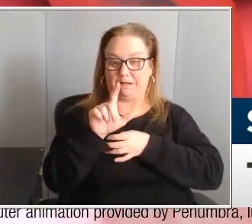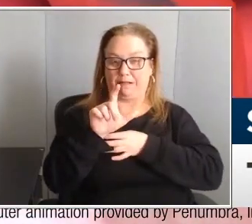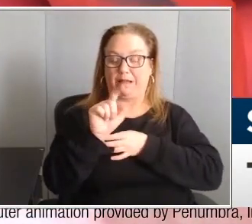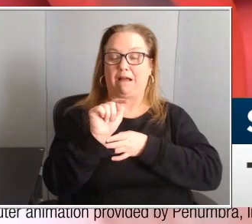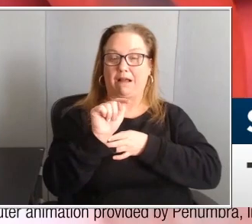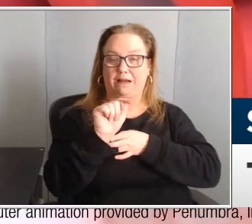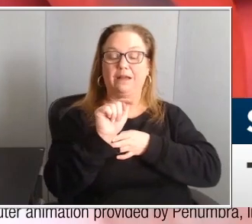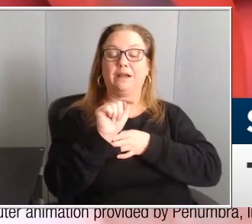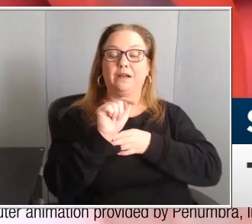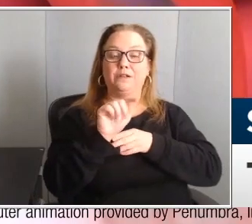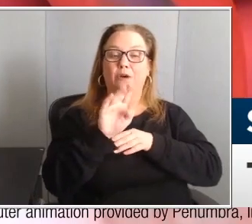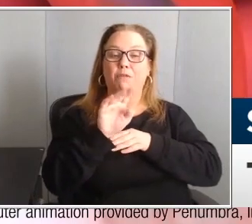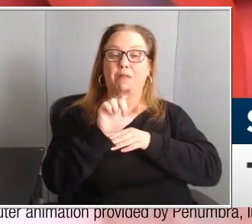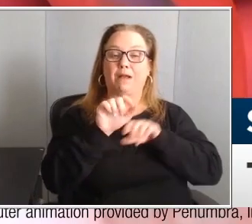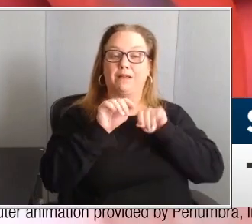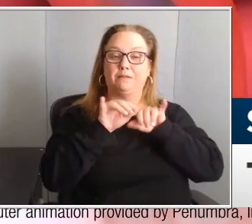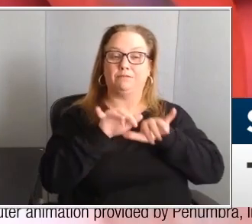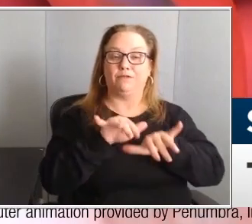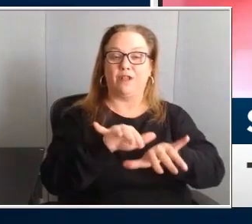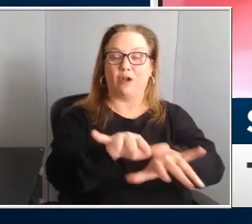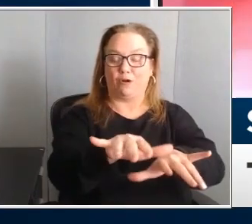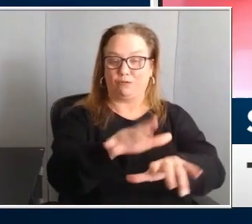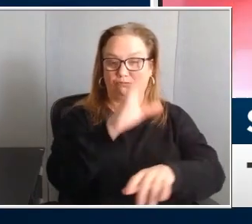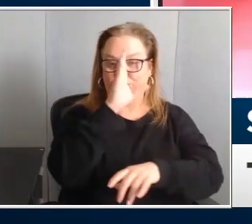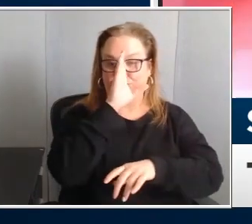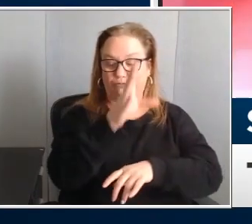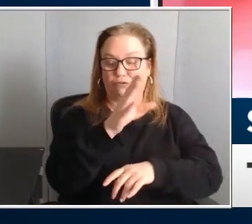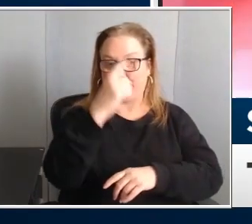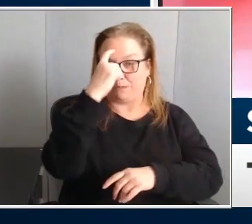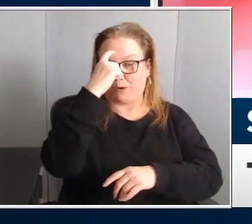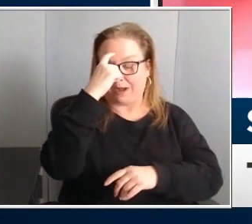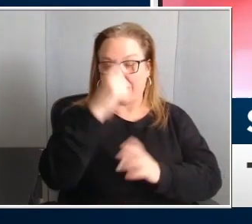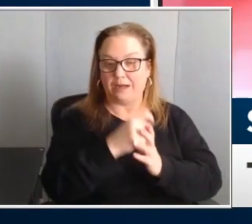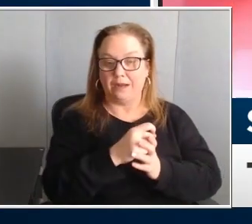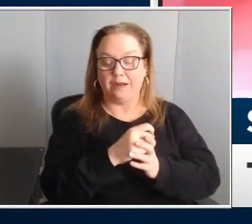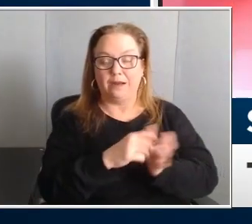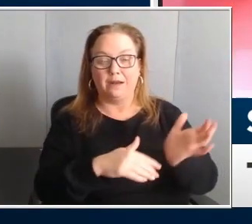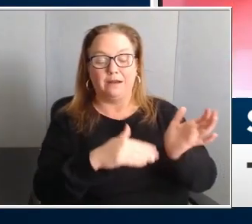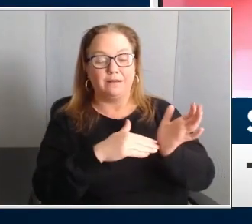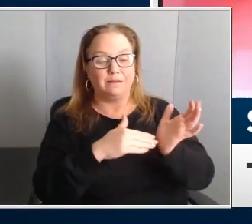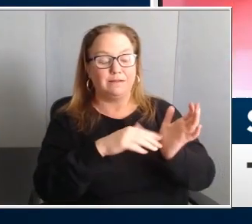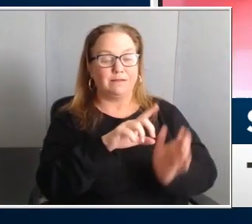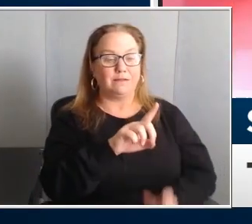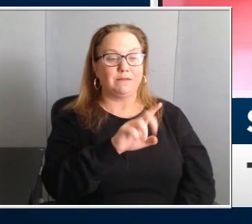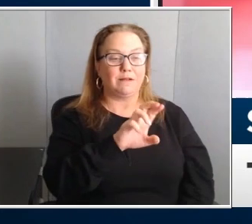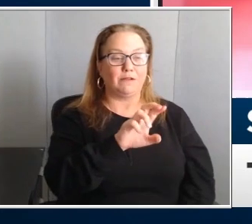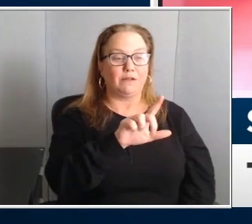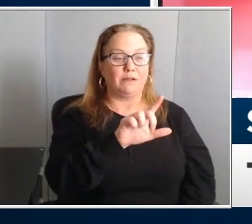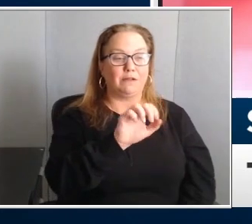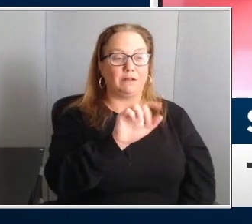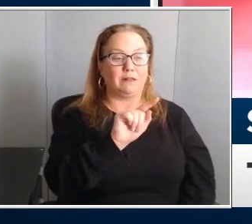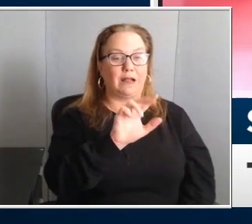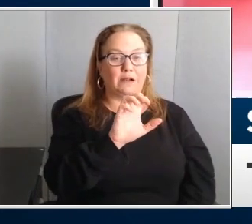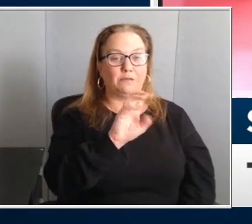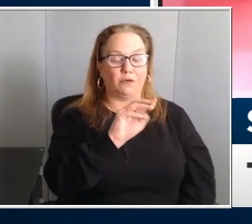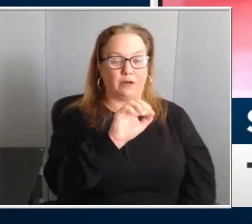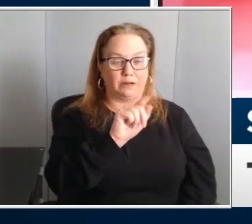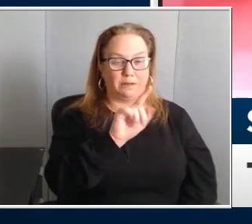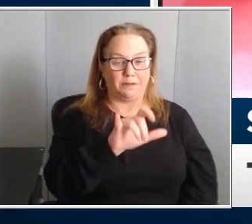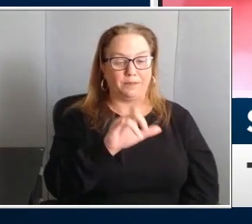blood flow to the brain. Dr. Lechtenberg, you've already been involved with using thrombectomies for smaller strokes,